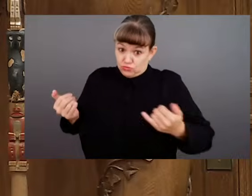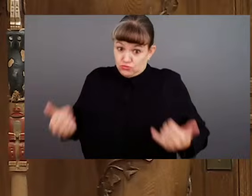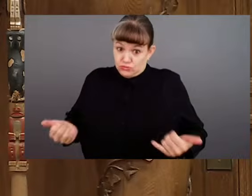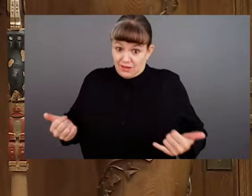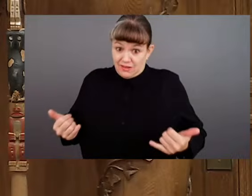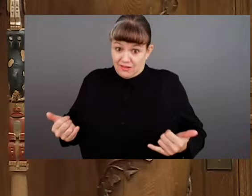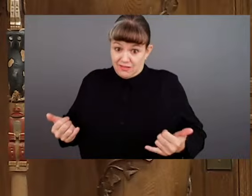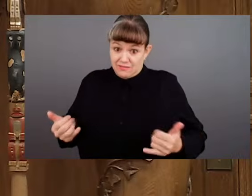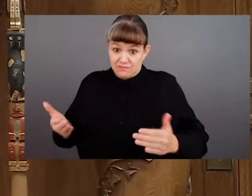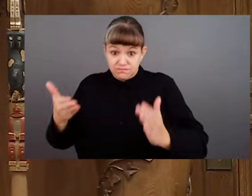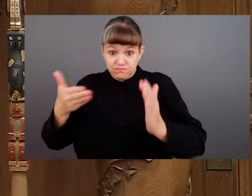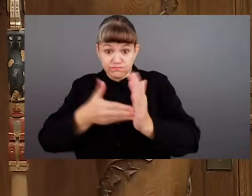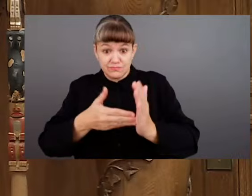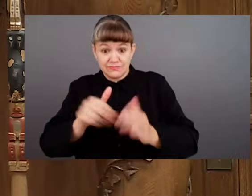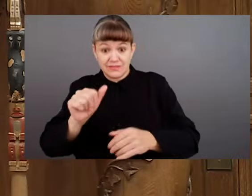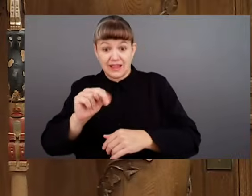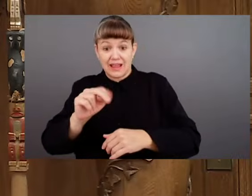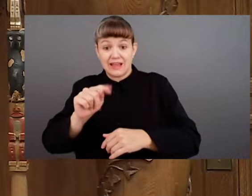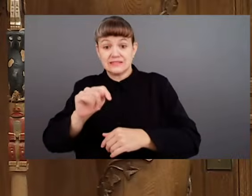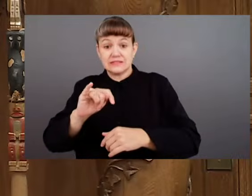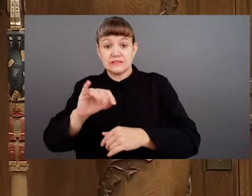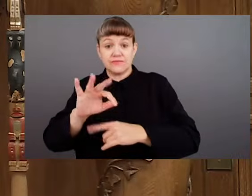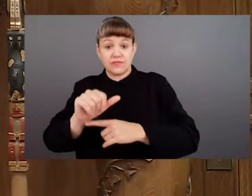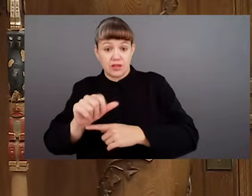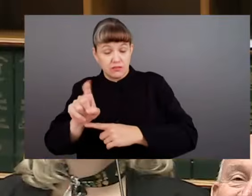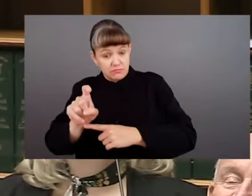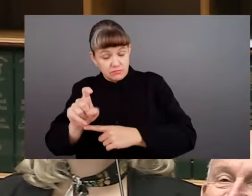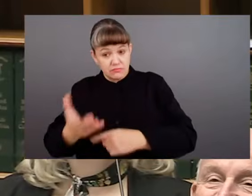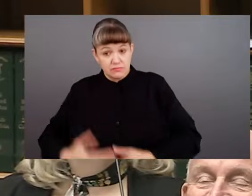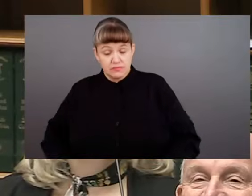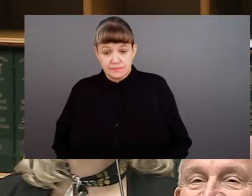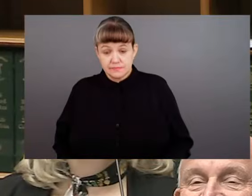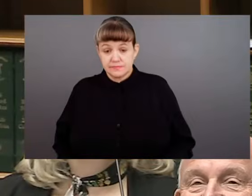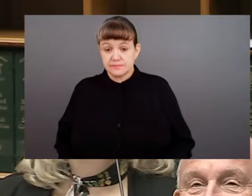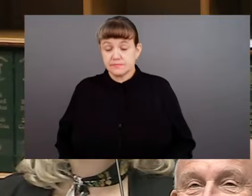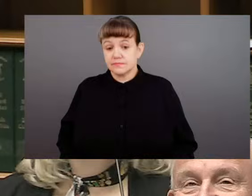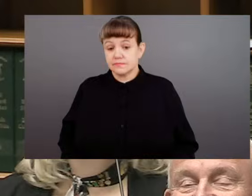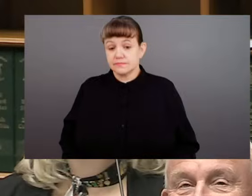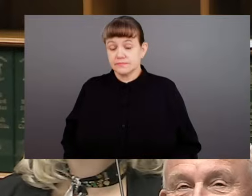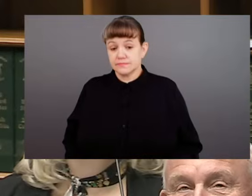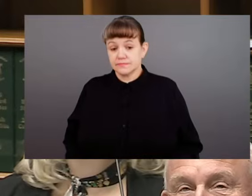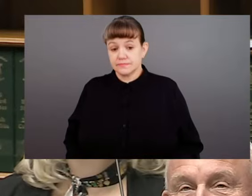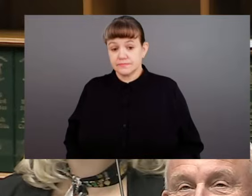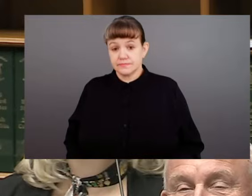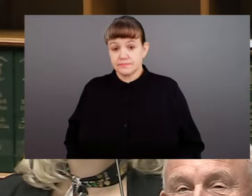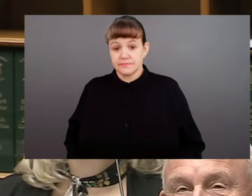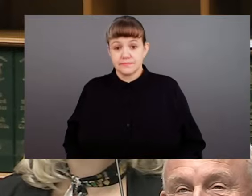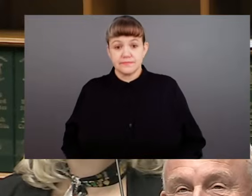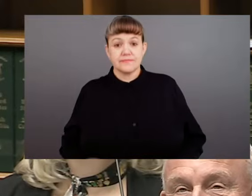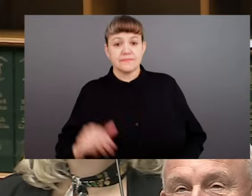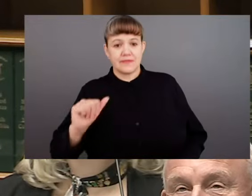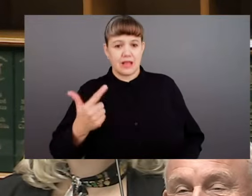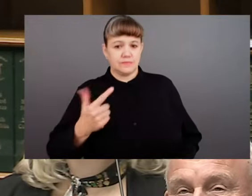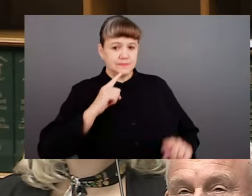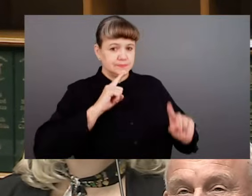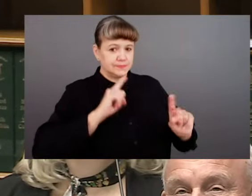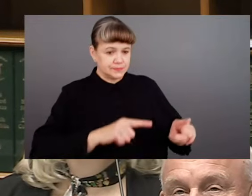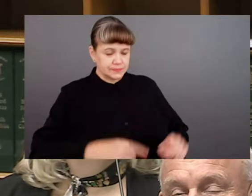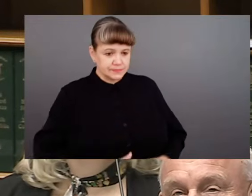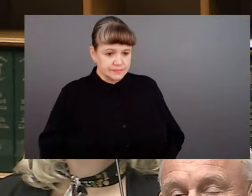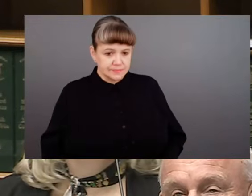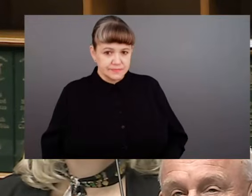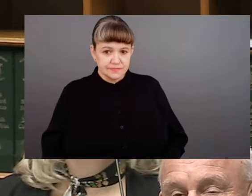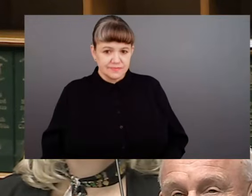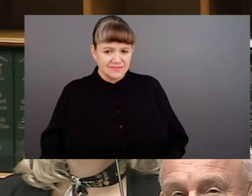Attorney General. Thank you, Mr. Speaker. I'll just start by saying that we're a government that's focused on bringing people together and not dividing them, and